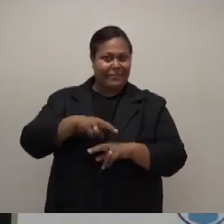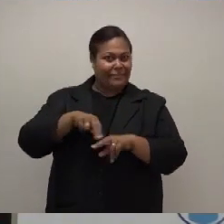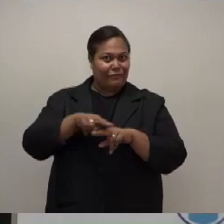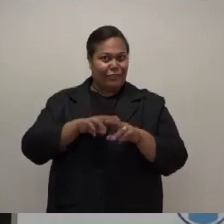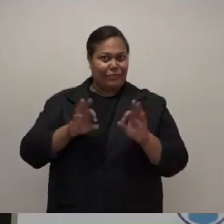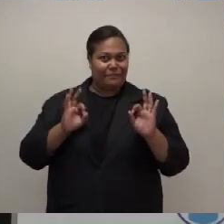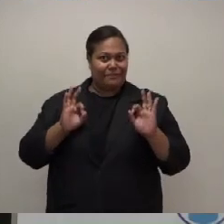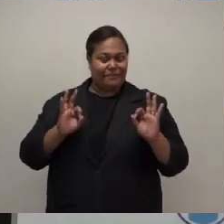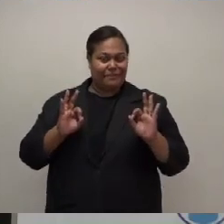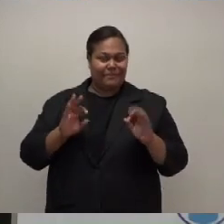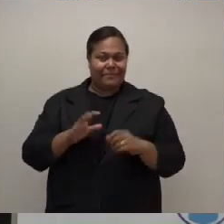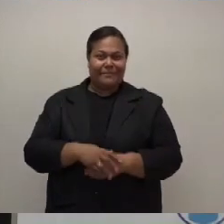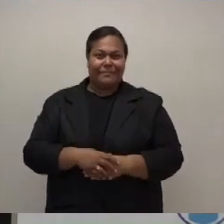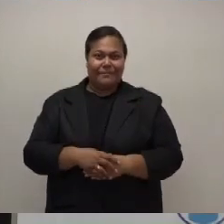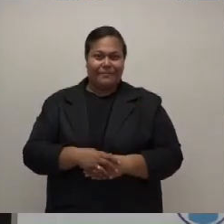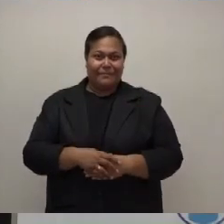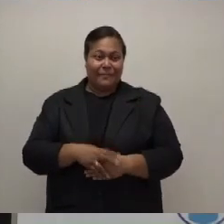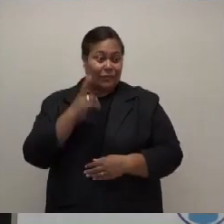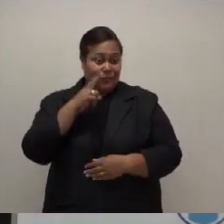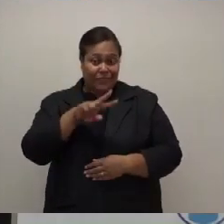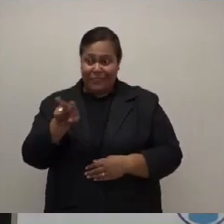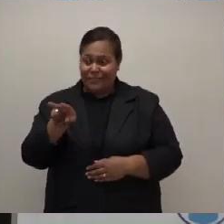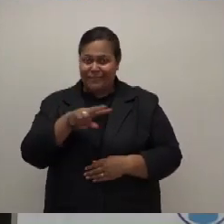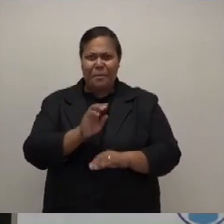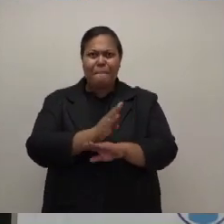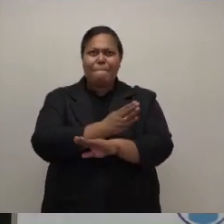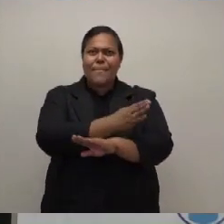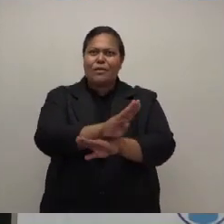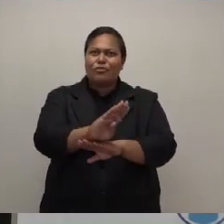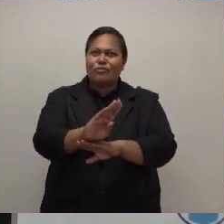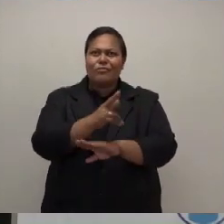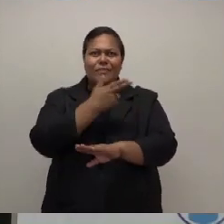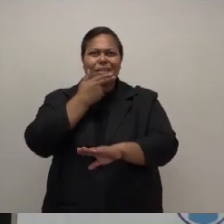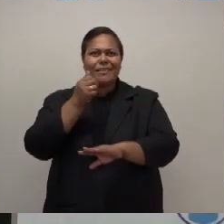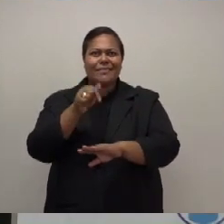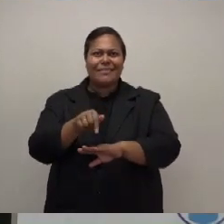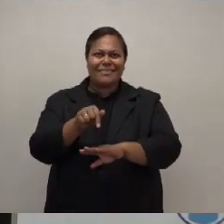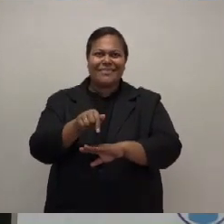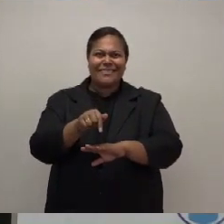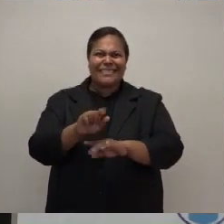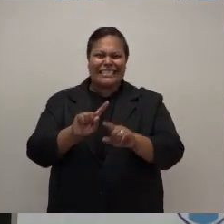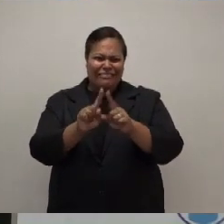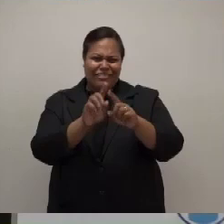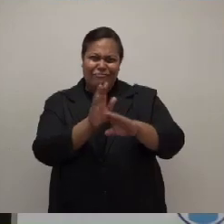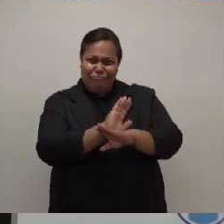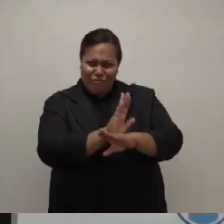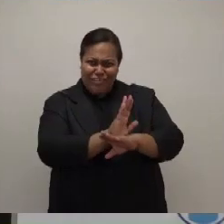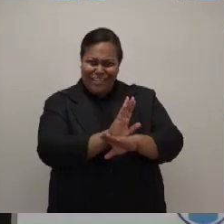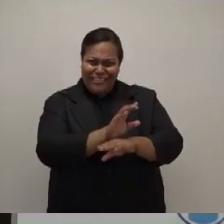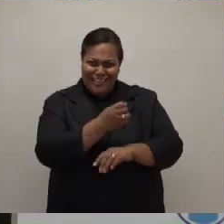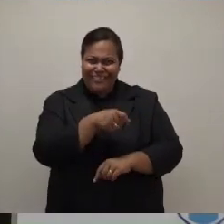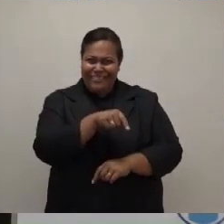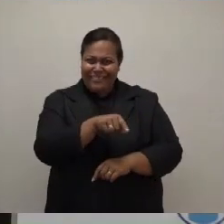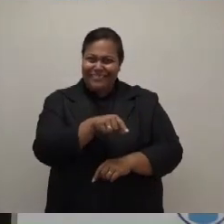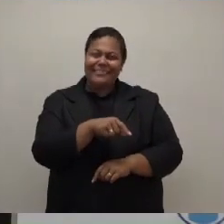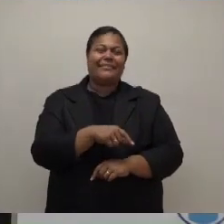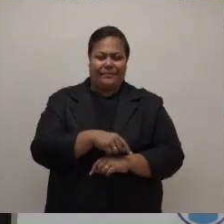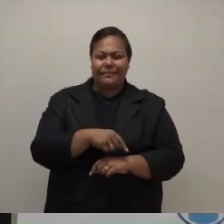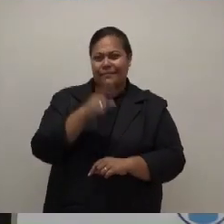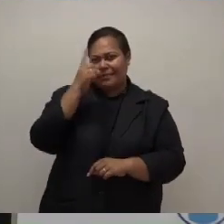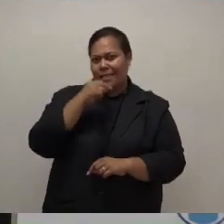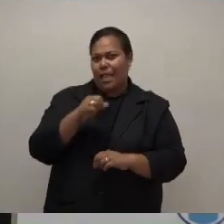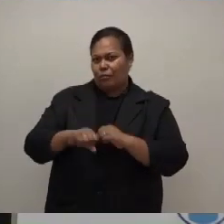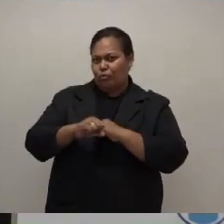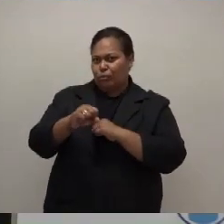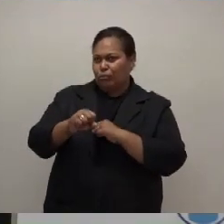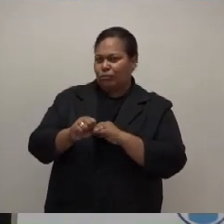Seeing Fiji's pristine beaches on shows like Suvavou or Love Island can be more powerful than any